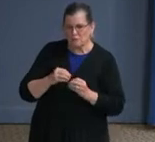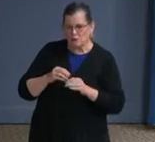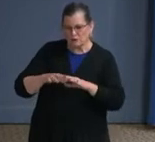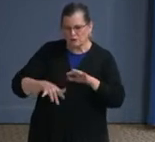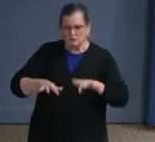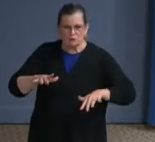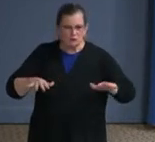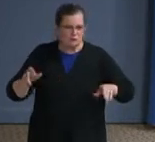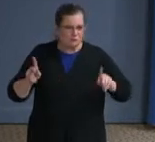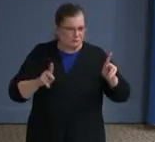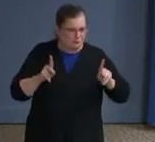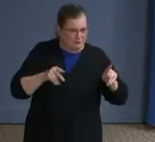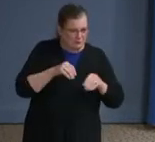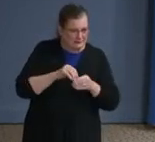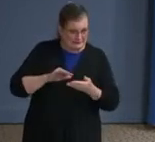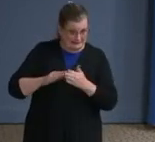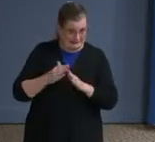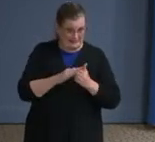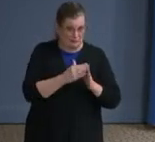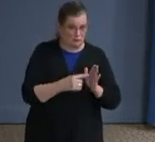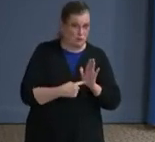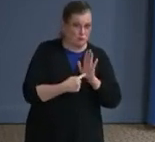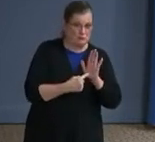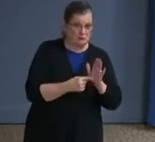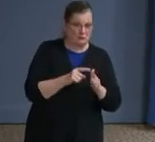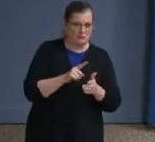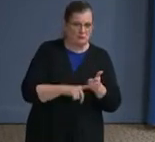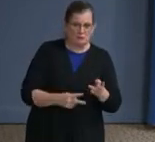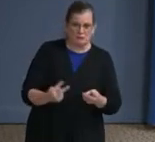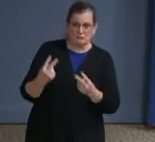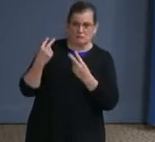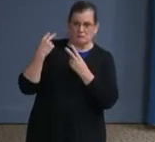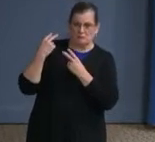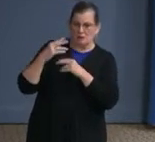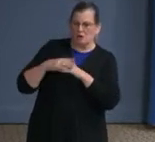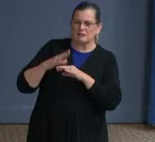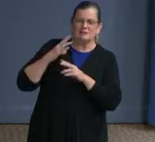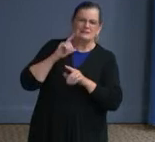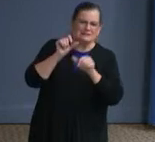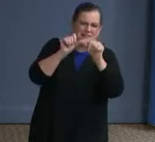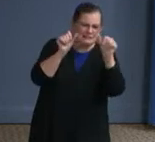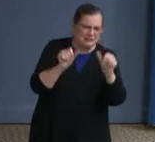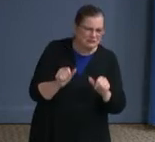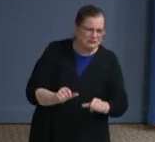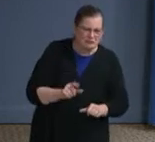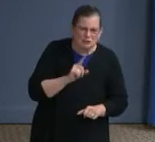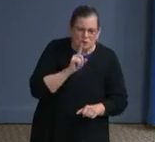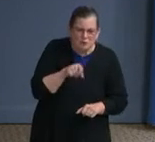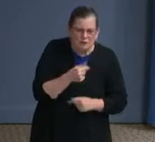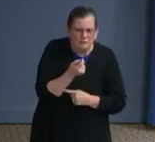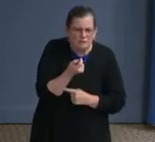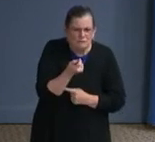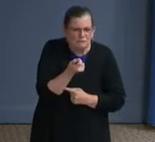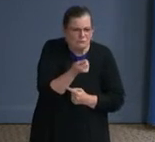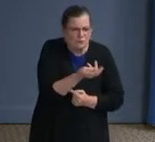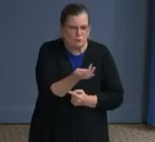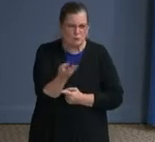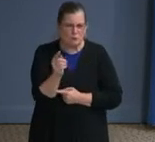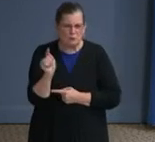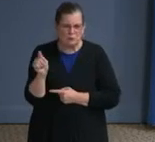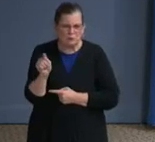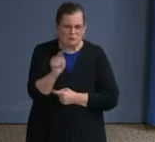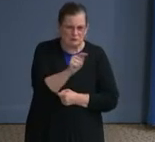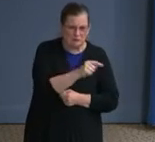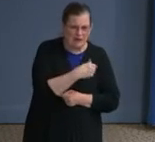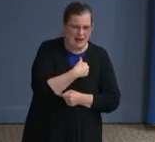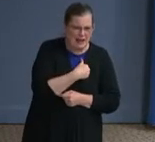who is represented, who's memorialized. I think there are only a couple of women who have memorials and only a few